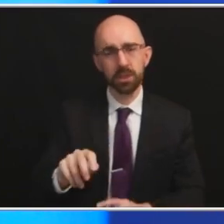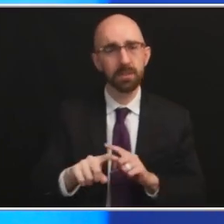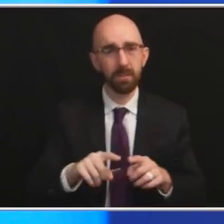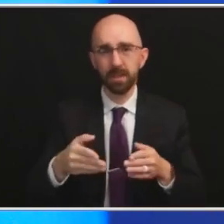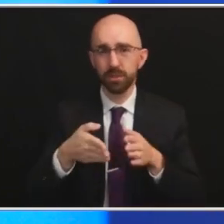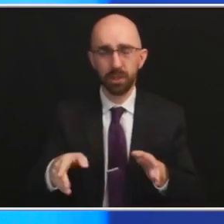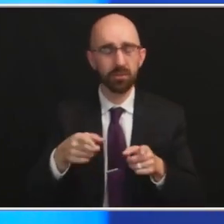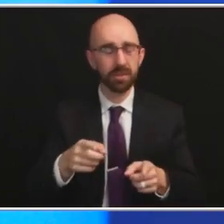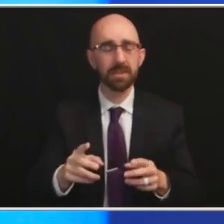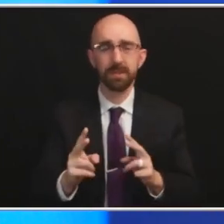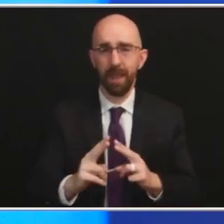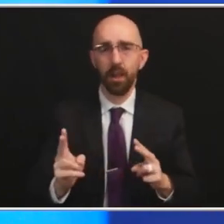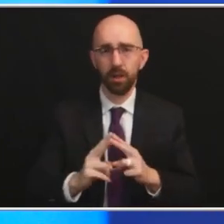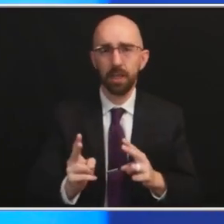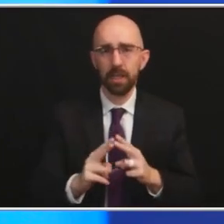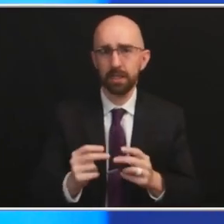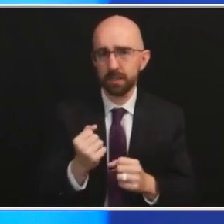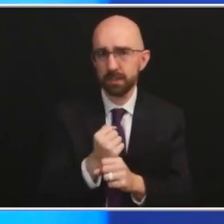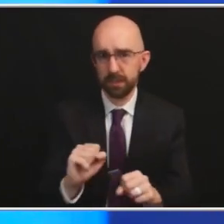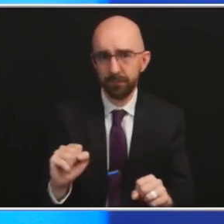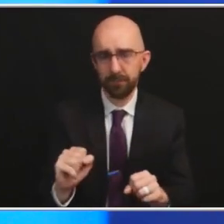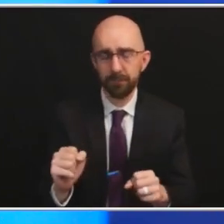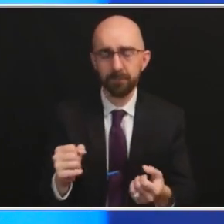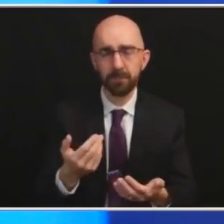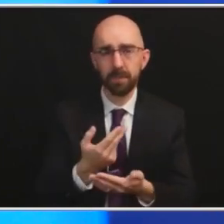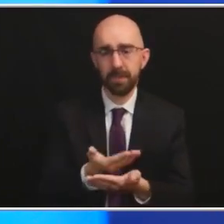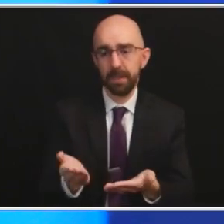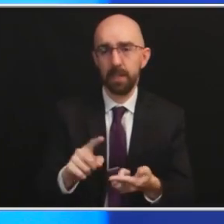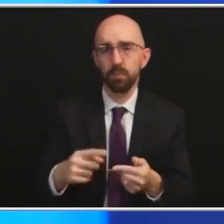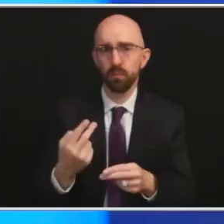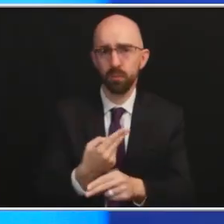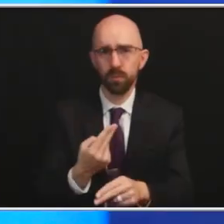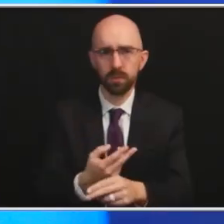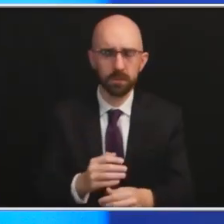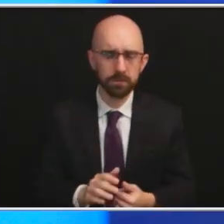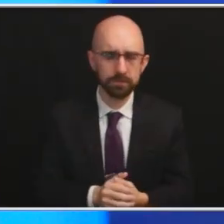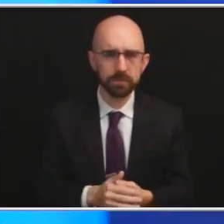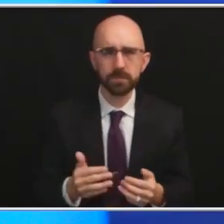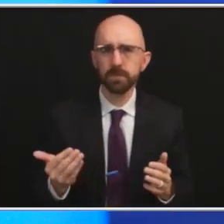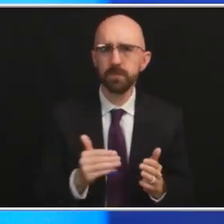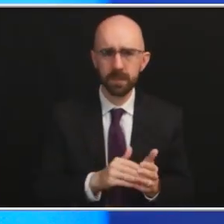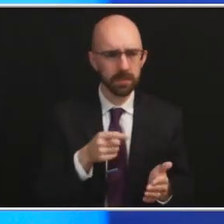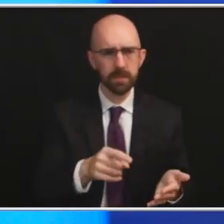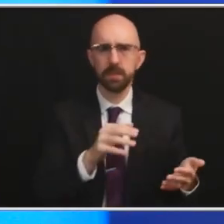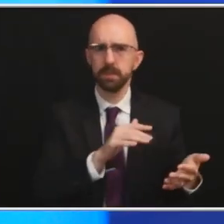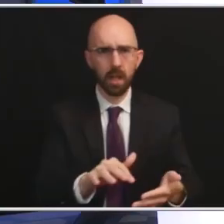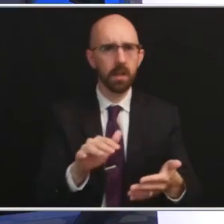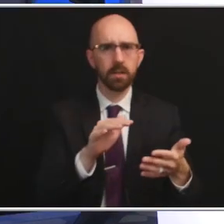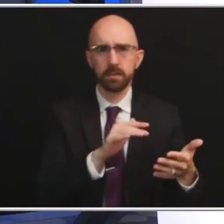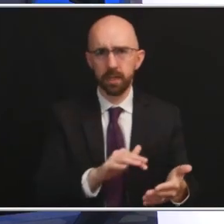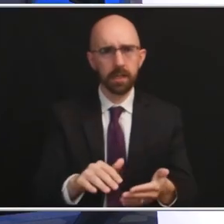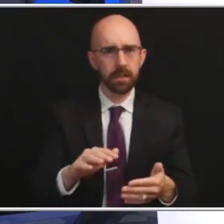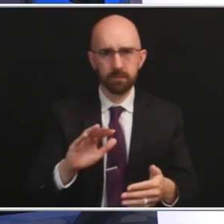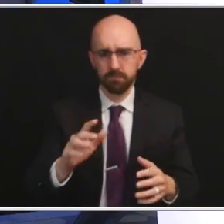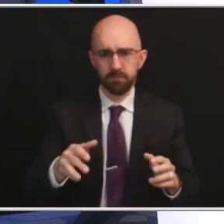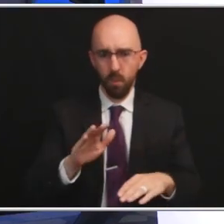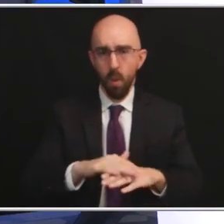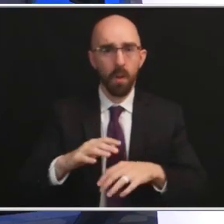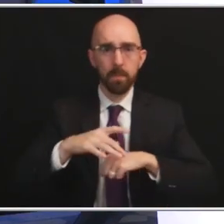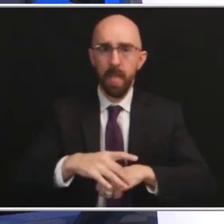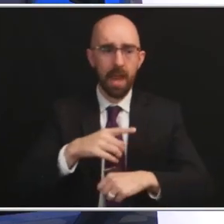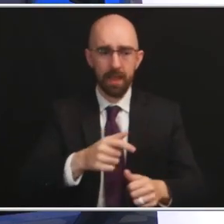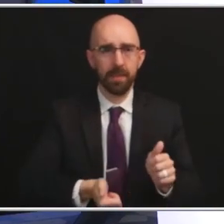extremely safe supplement to use. And again, one of the most studied supplements on the planet. Do we know of any interactions